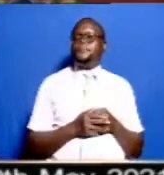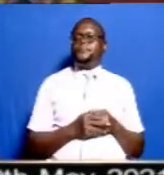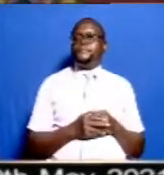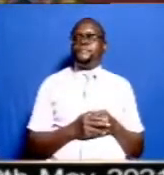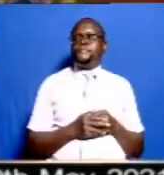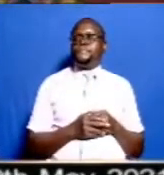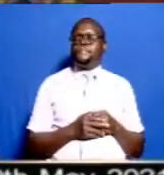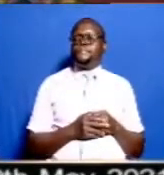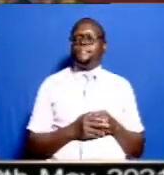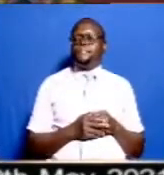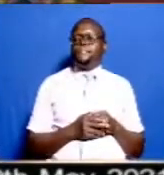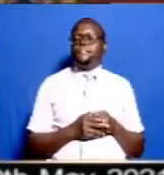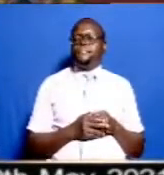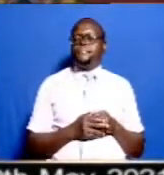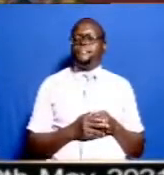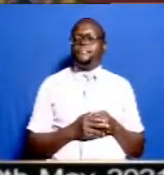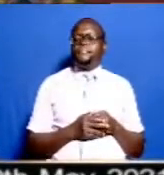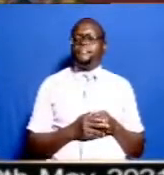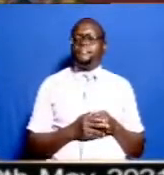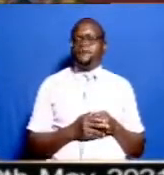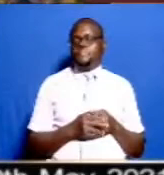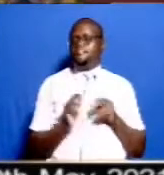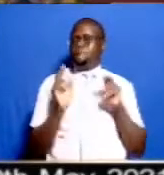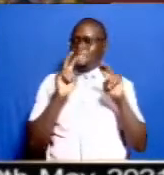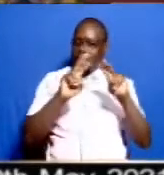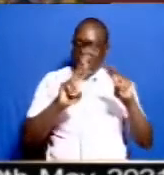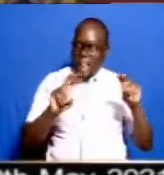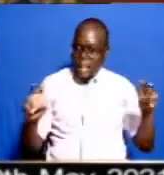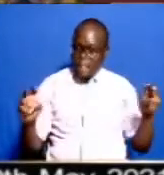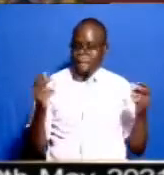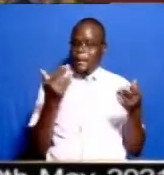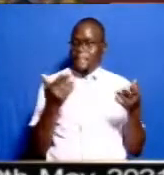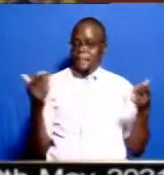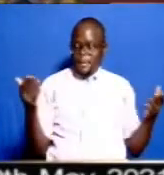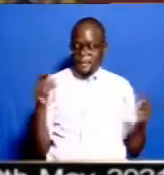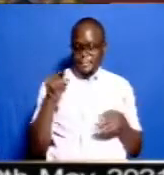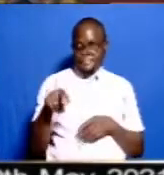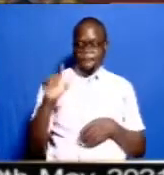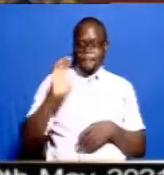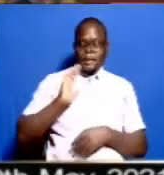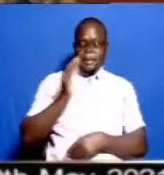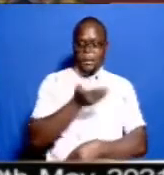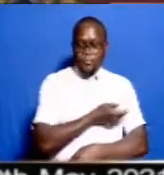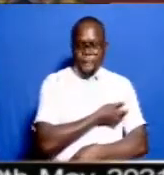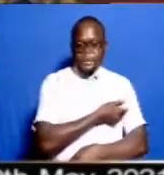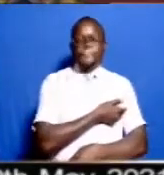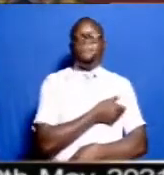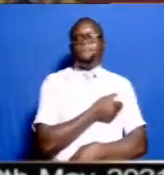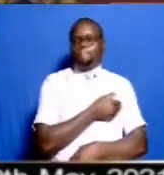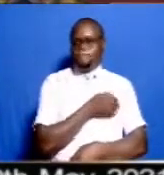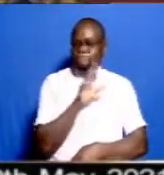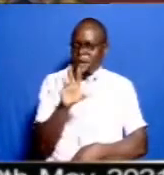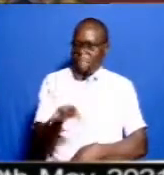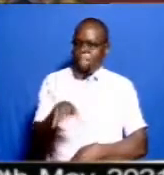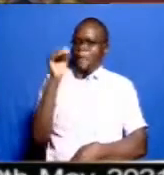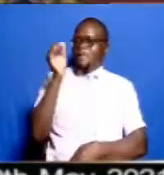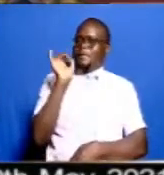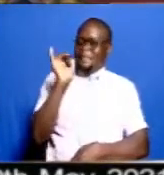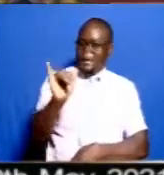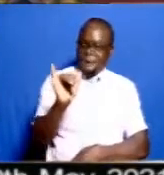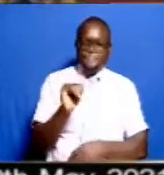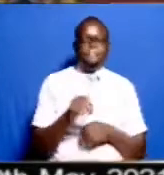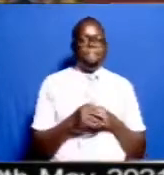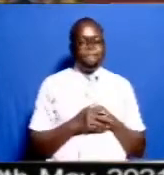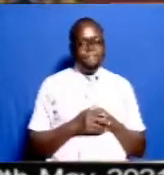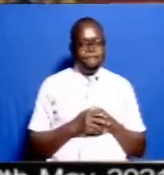Madam Speaker, on scrutiny of the instrument, the committee found out, Madam